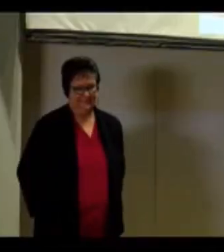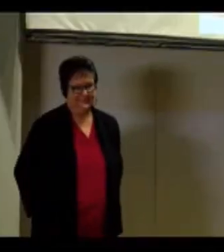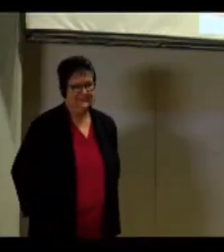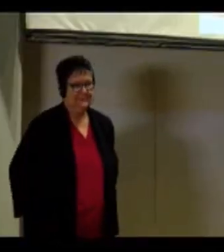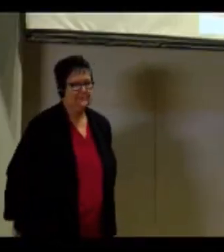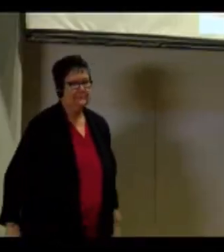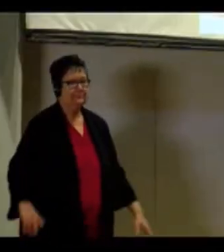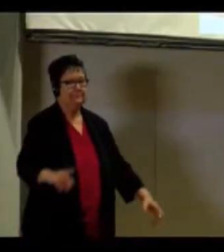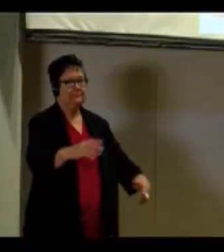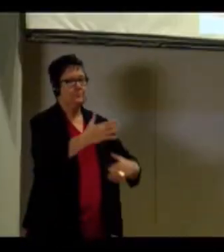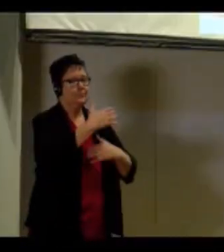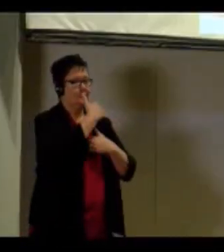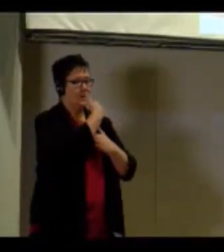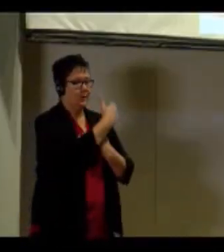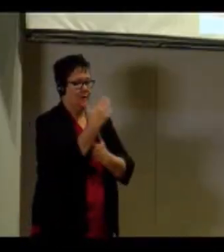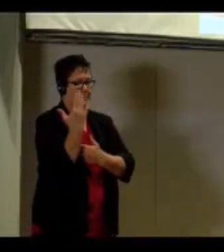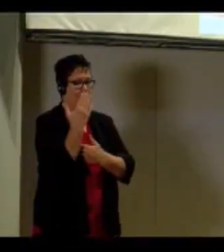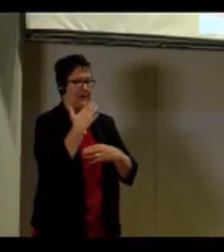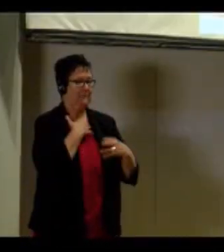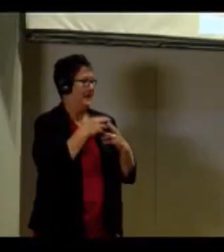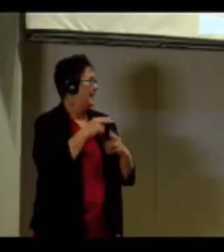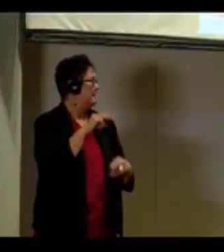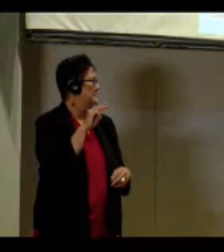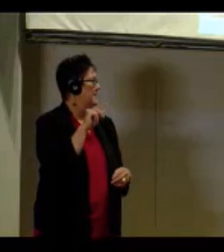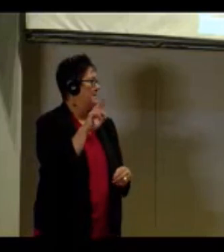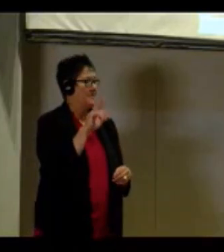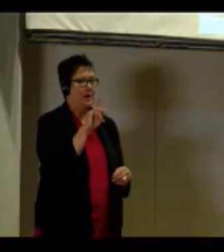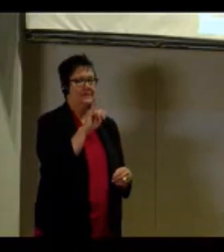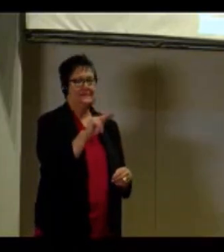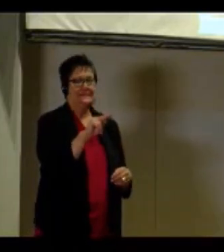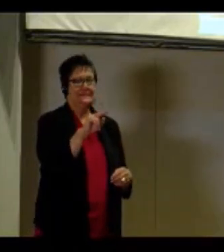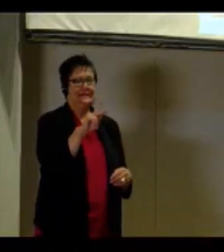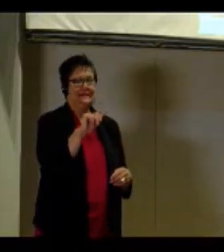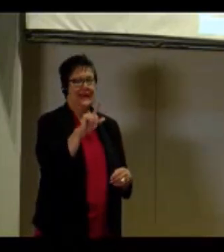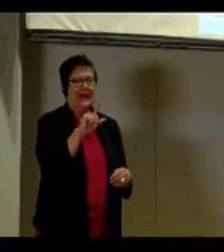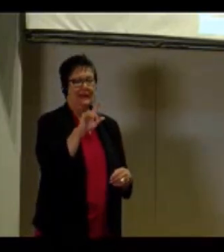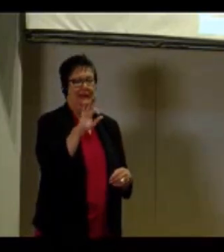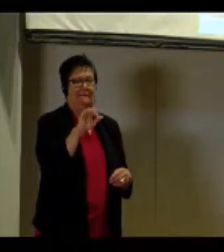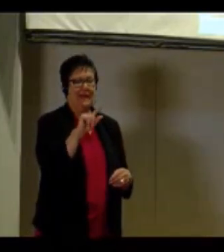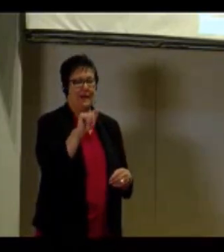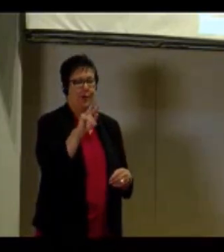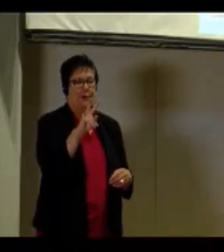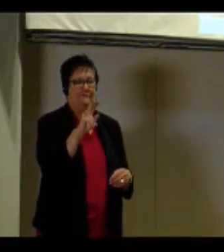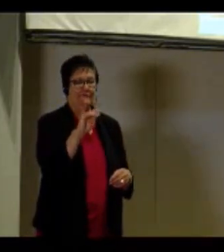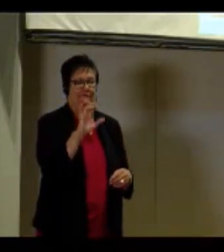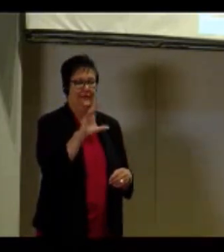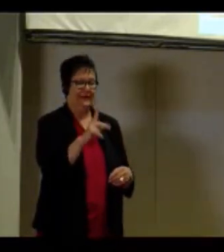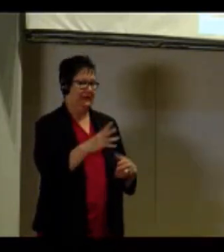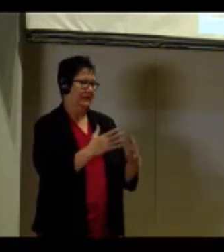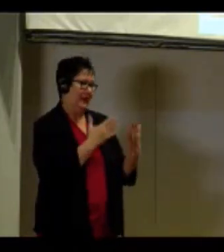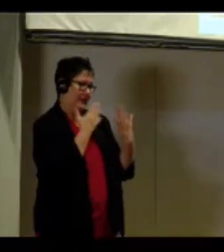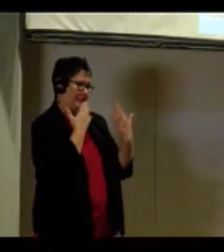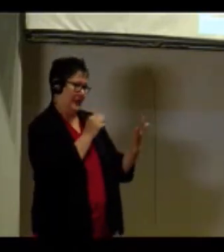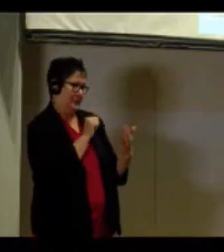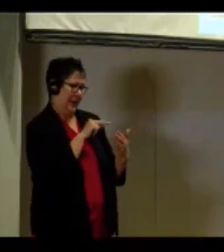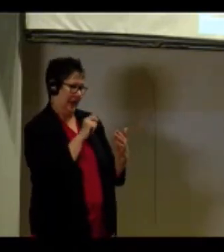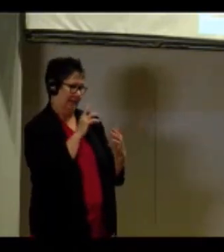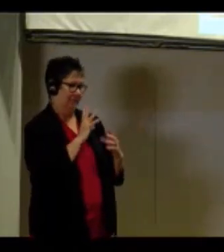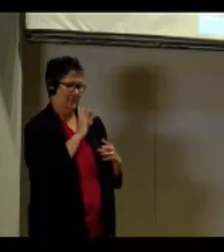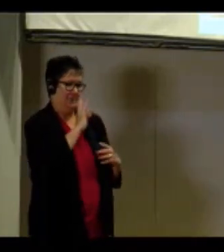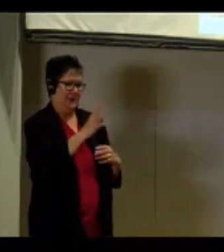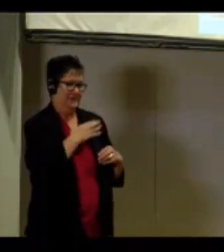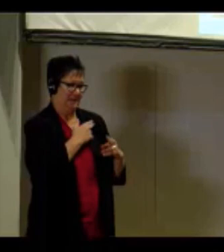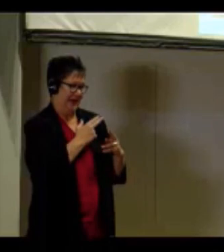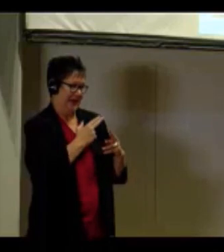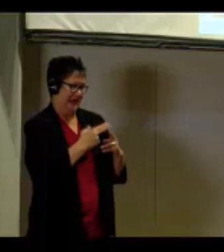Good morning, everyone. I'm Martin Kalfatovic, and I thank Anne for her valiant attempt at my last name. It's a great challenge. I'd also like to